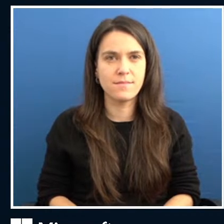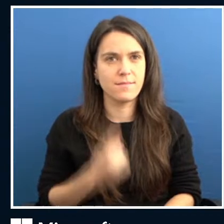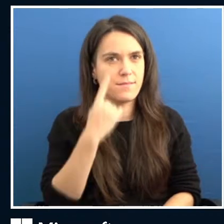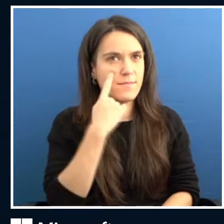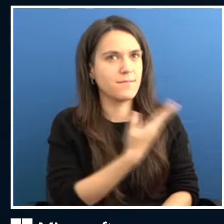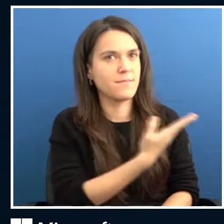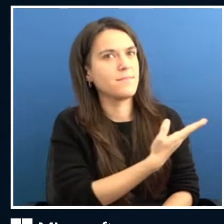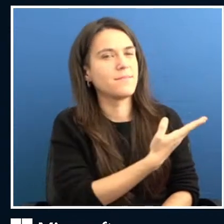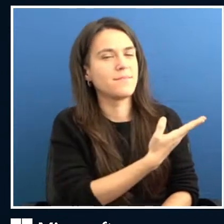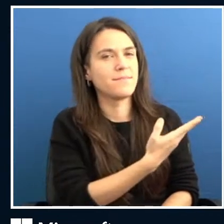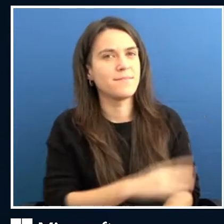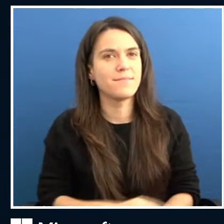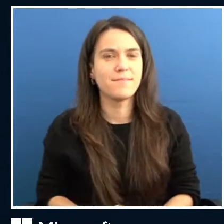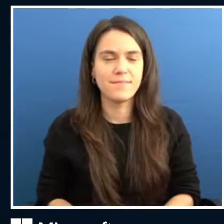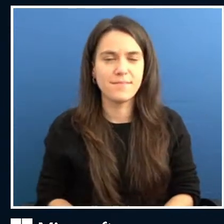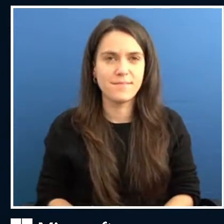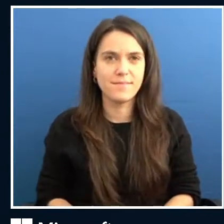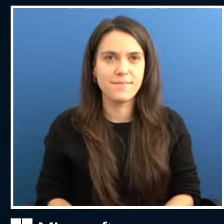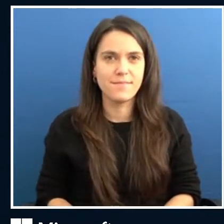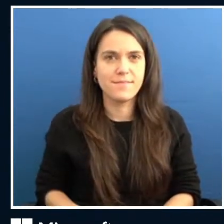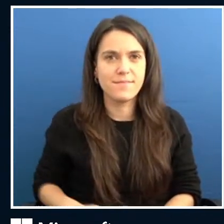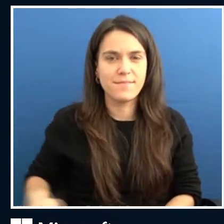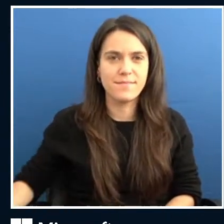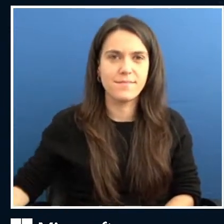just a second.